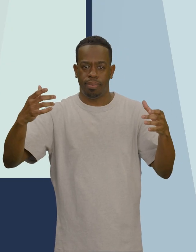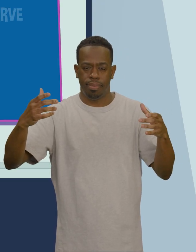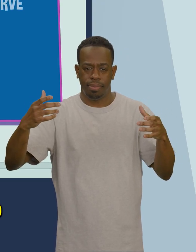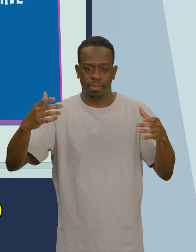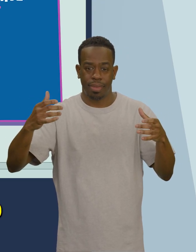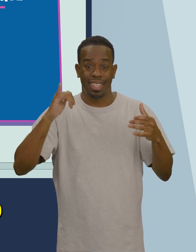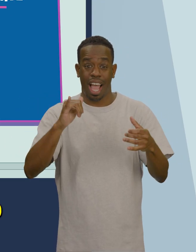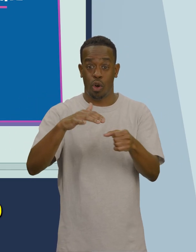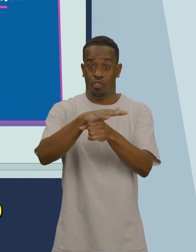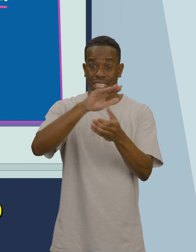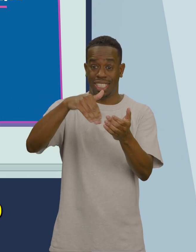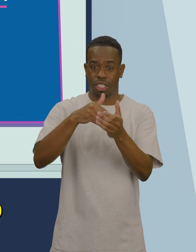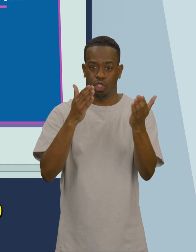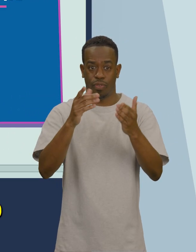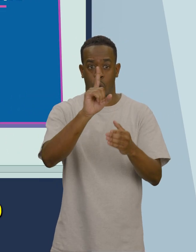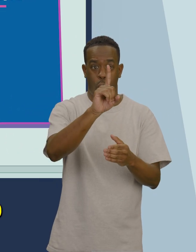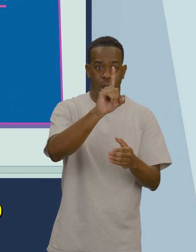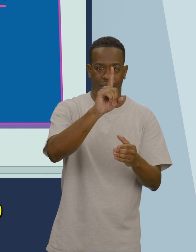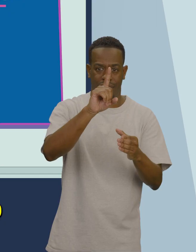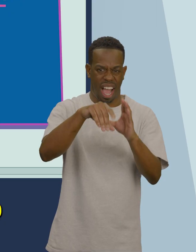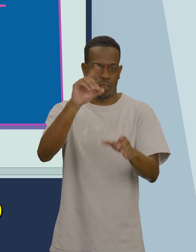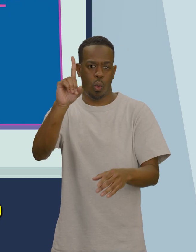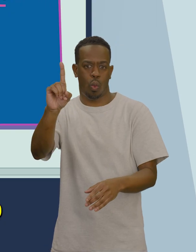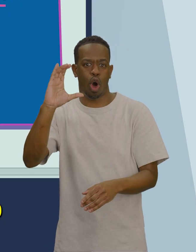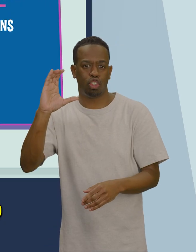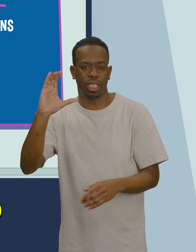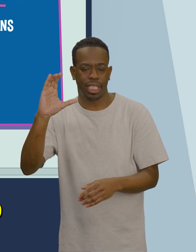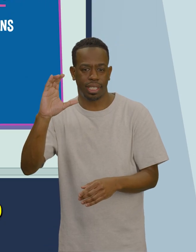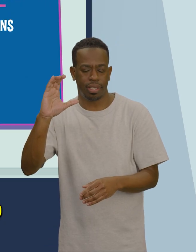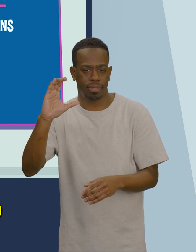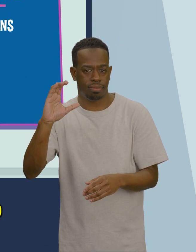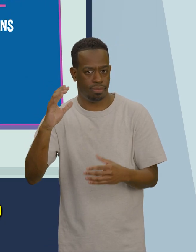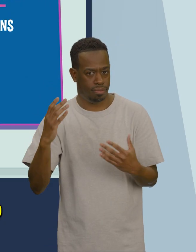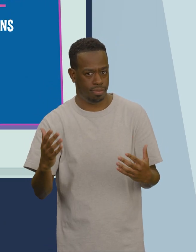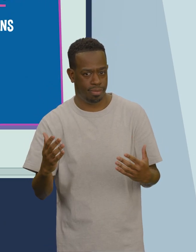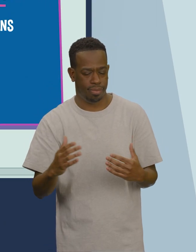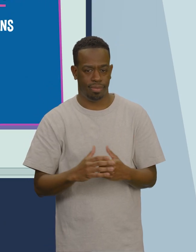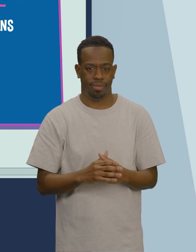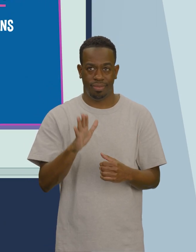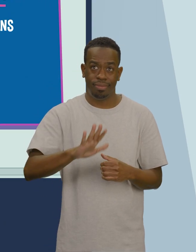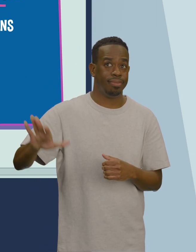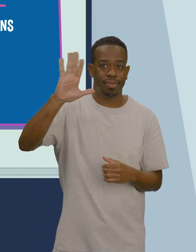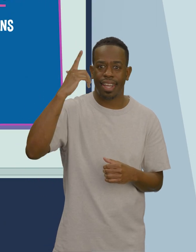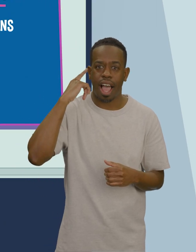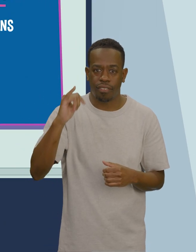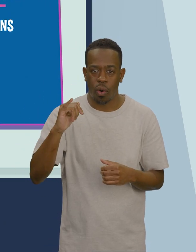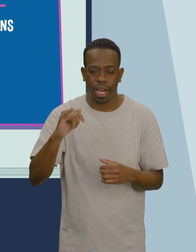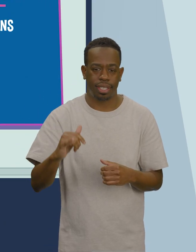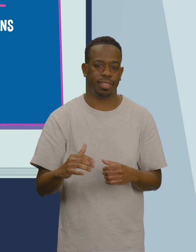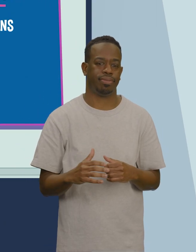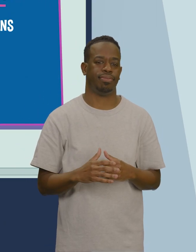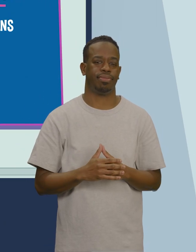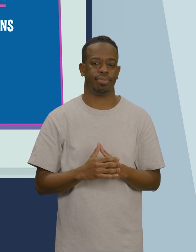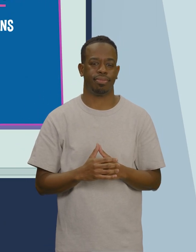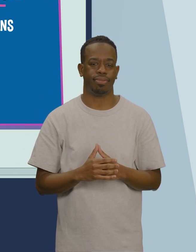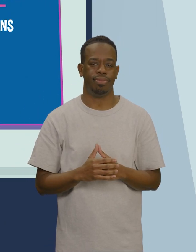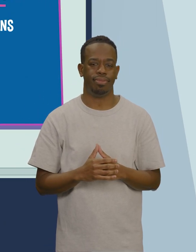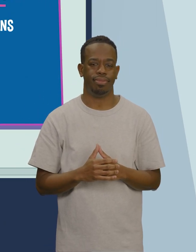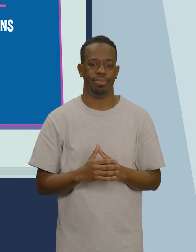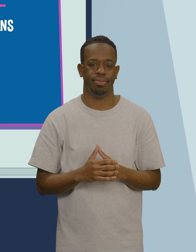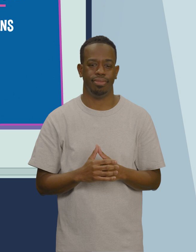dramatically. So now, regional centers serve 1 in 100 of all Californians.